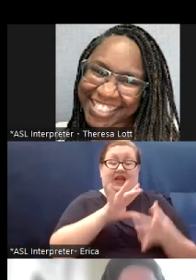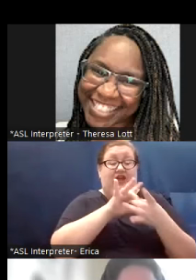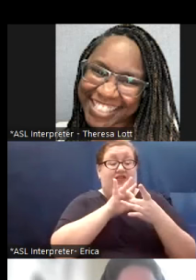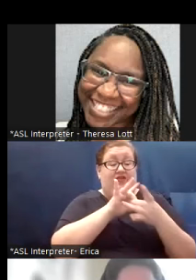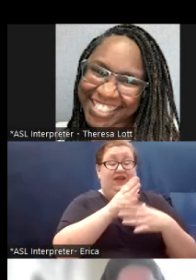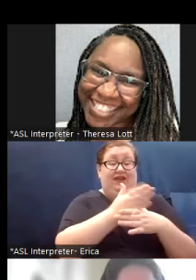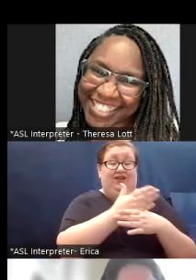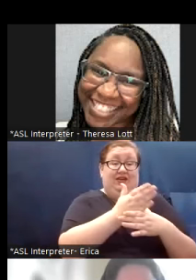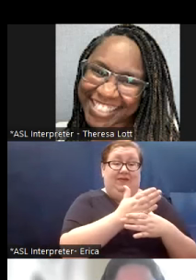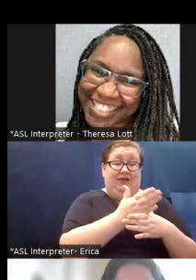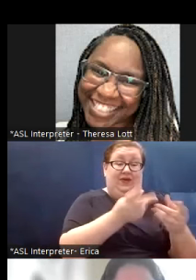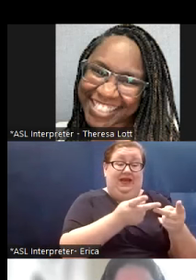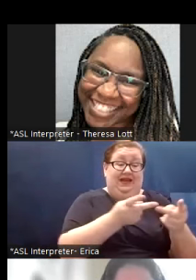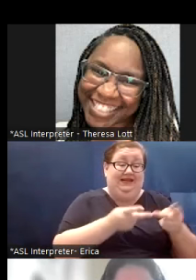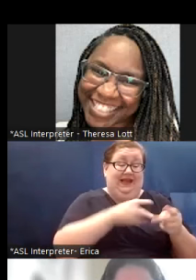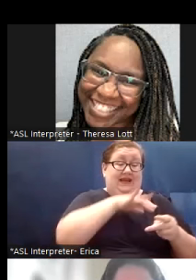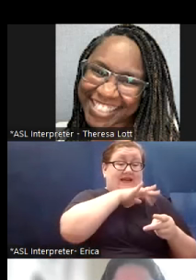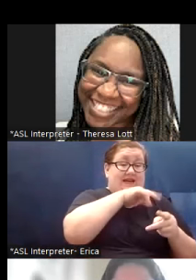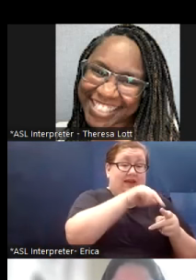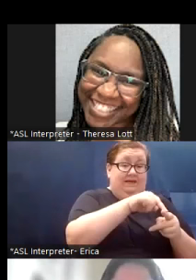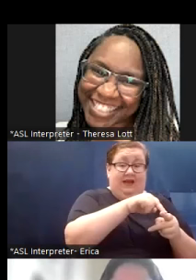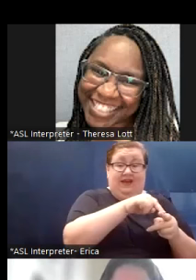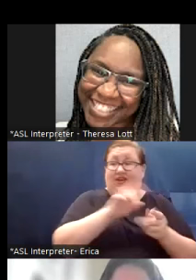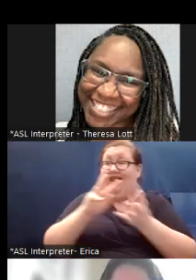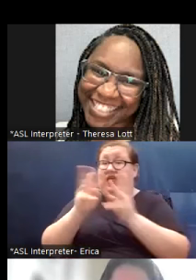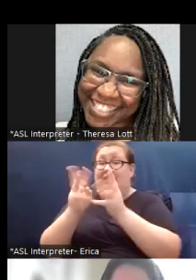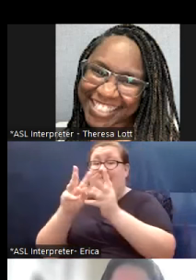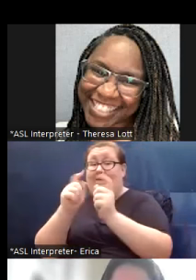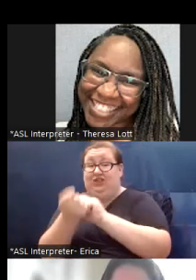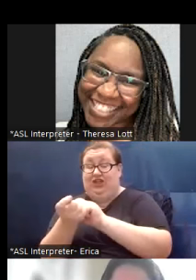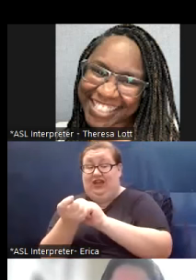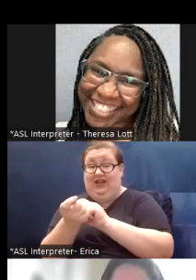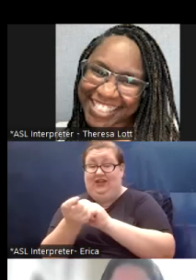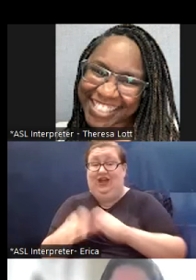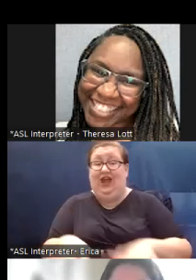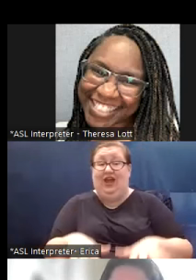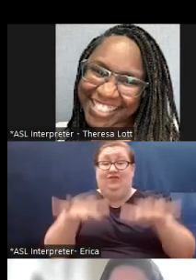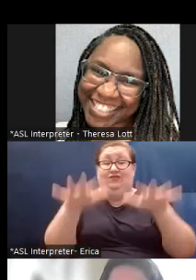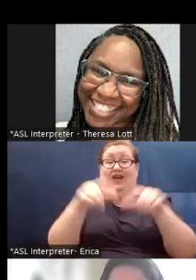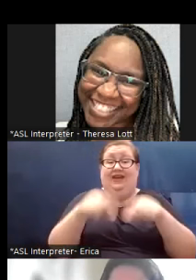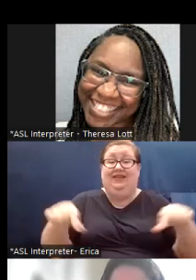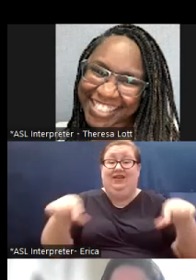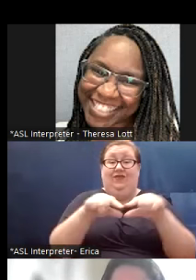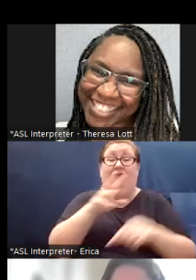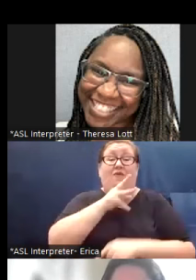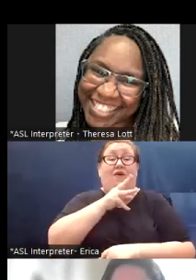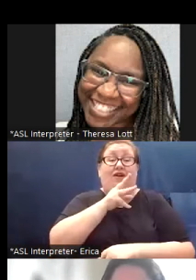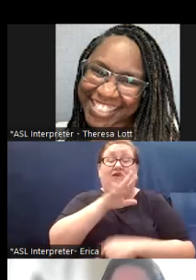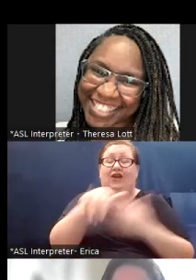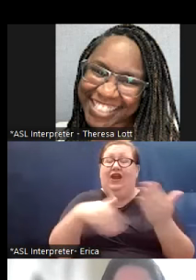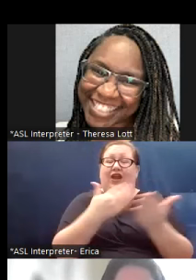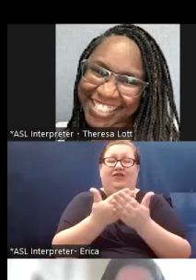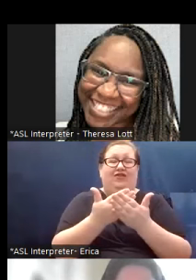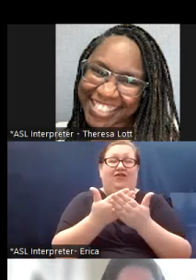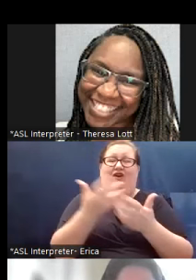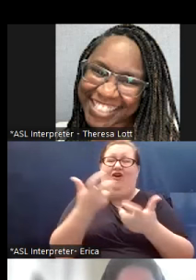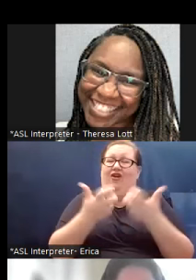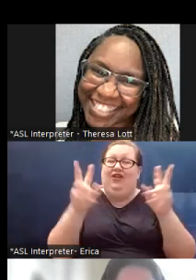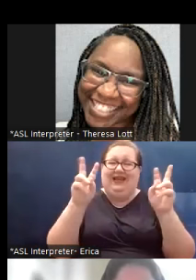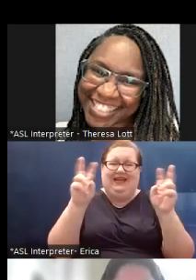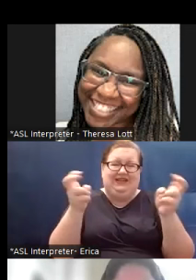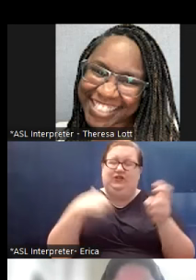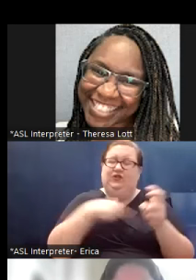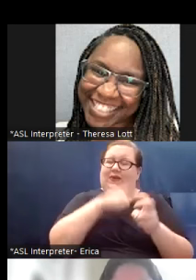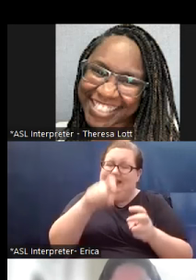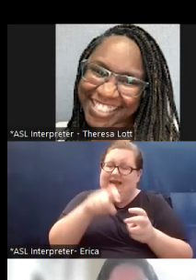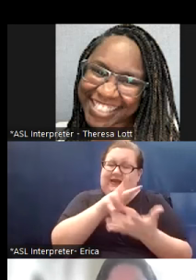site contamination and climate change, as well as rising groundwater, and are issues that we need to learn more about